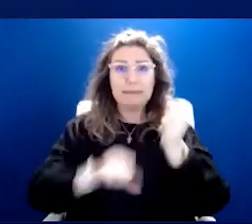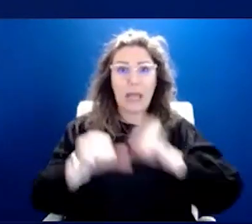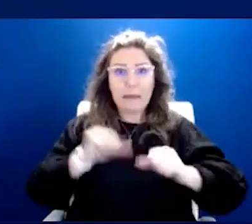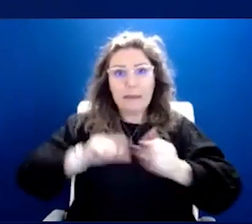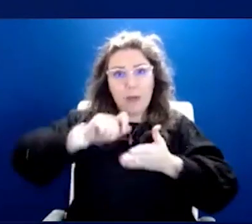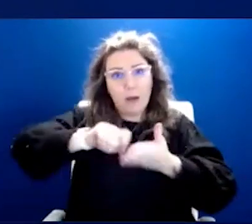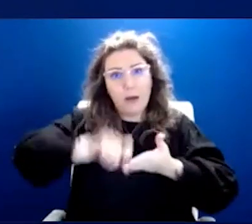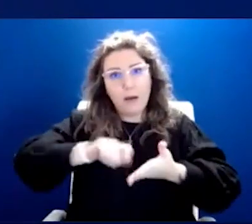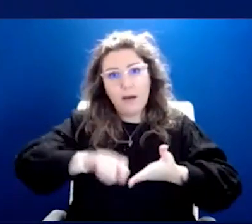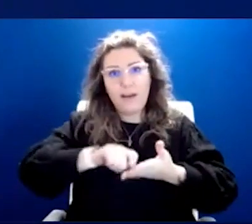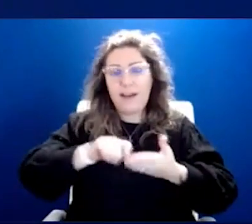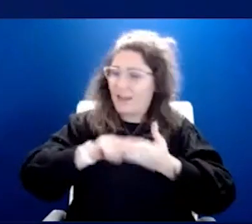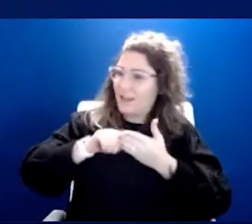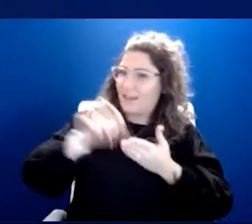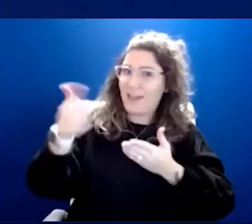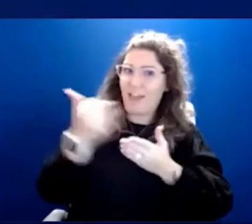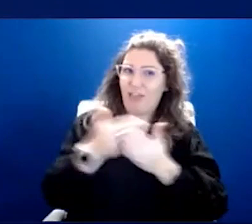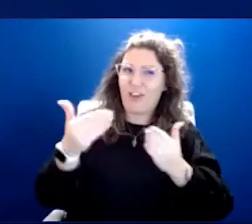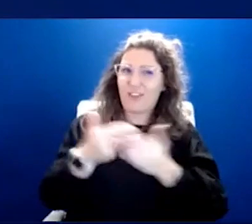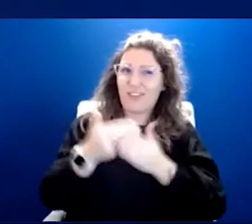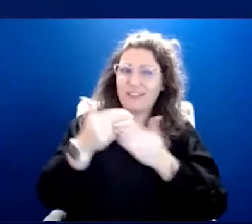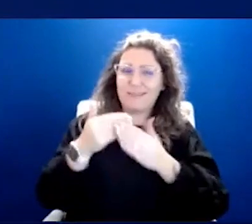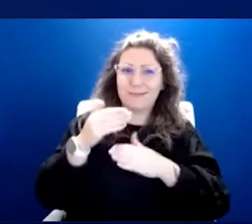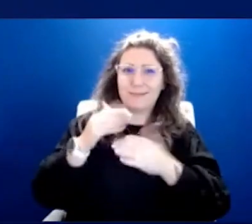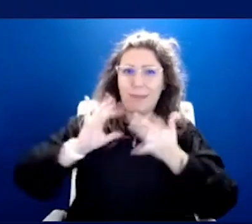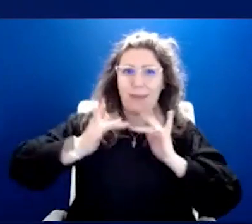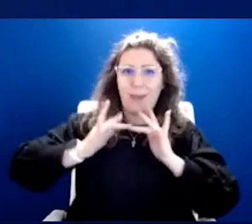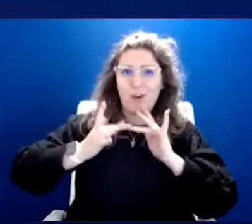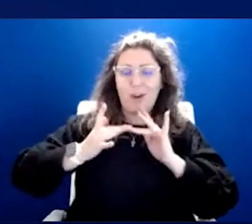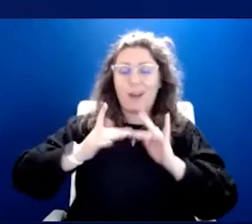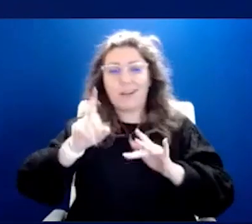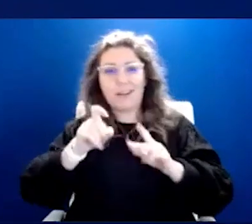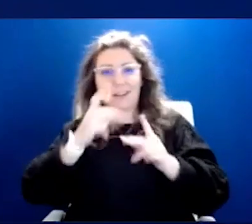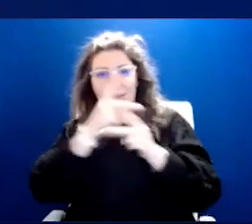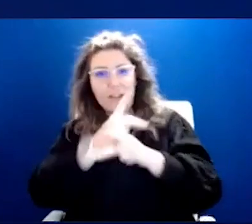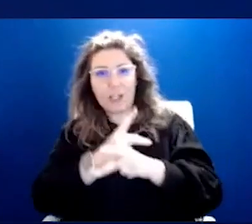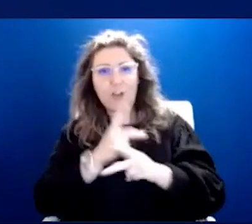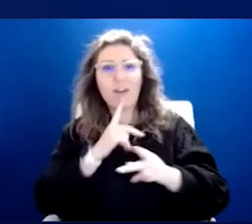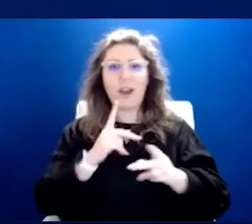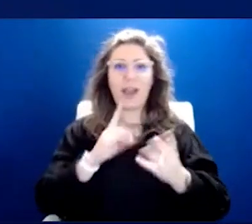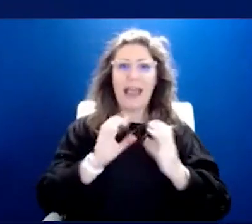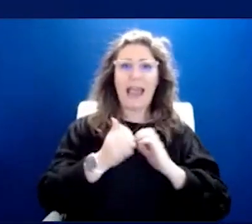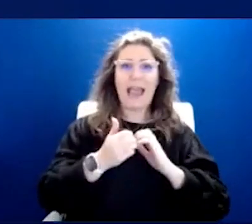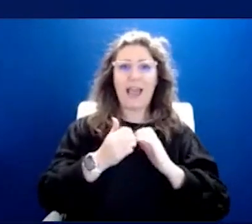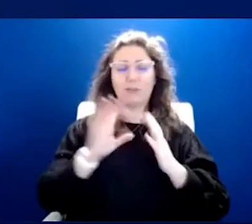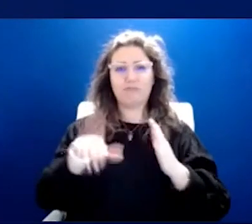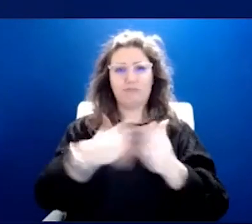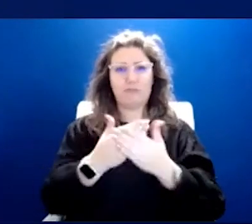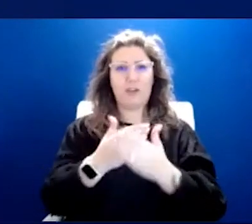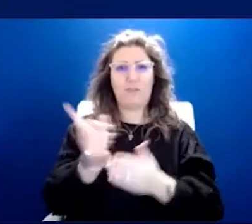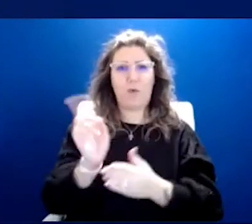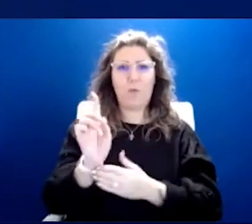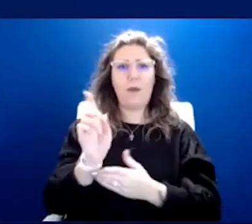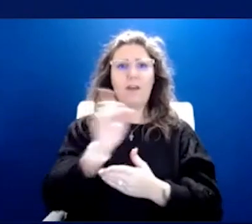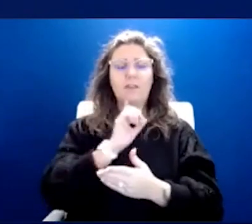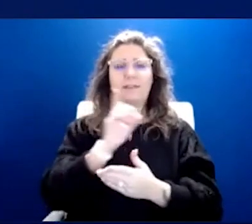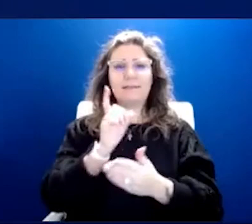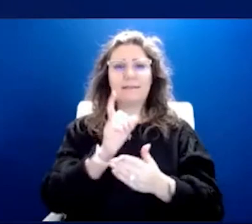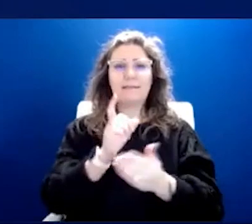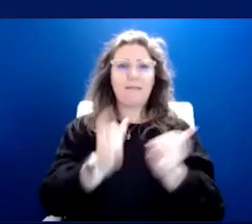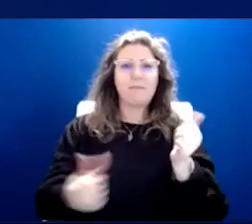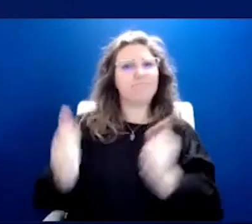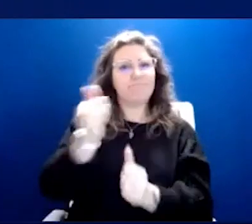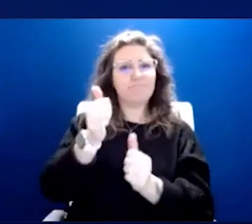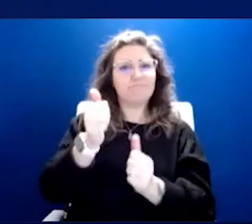on the internet. So I think we have to find ways to get on the side of where the authority is and make